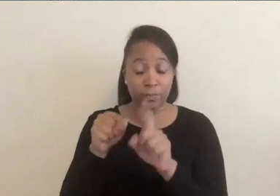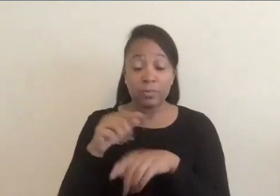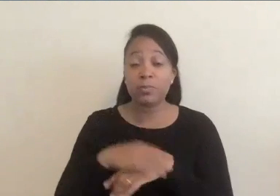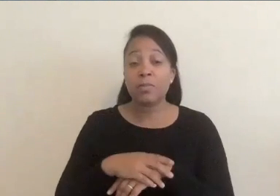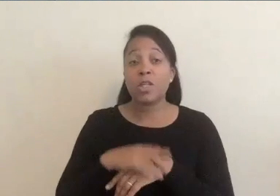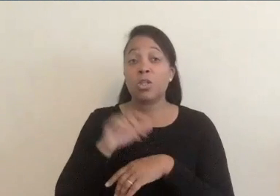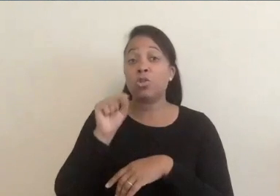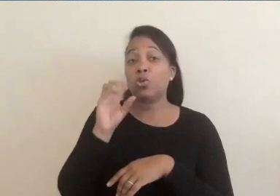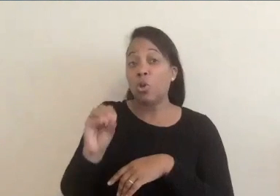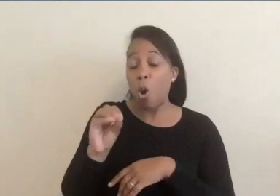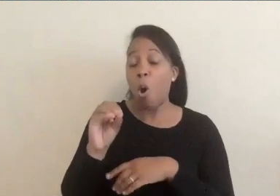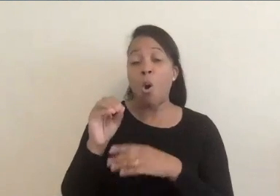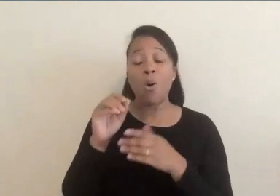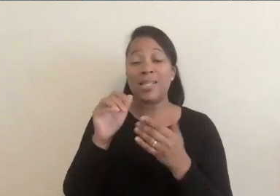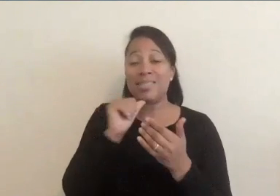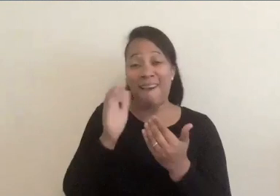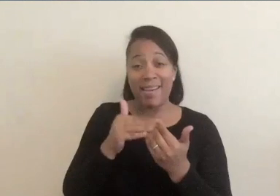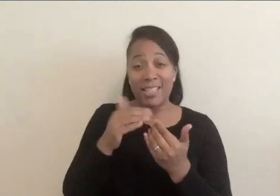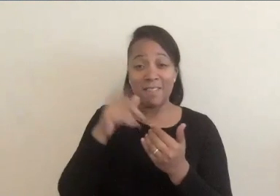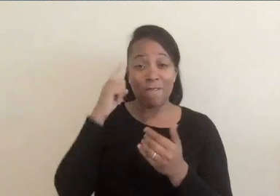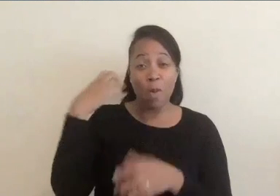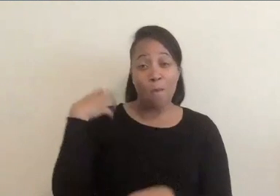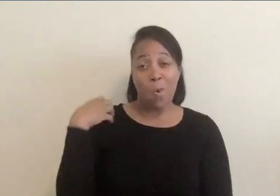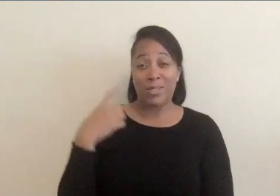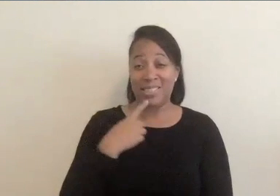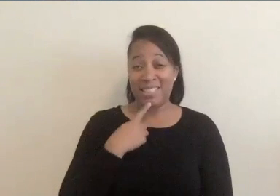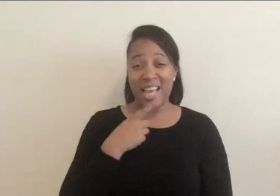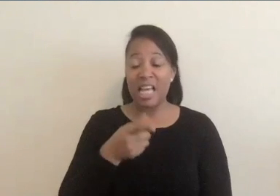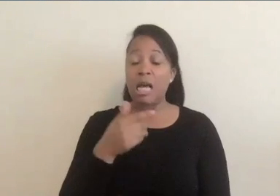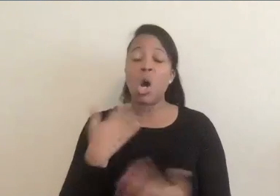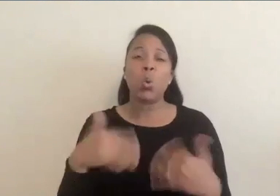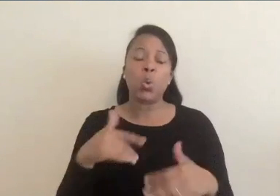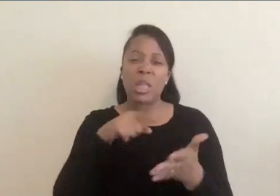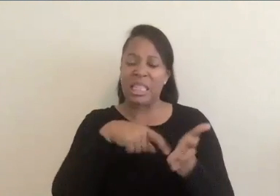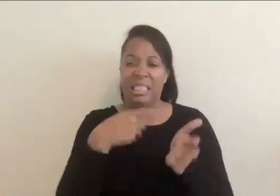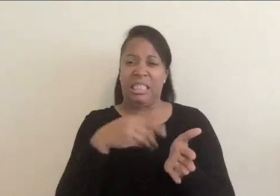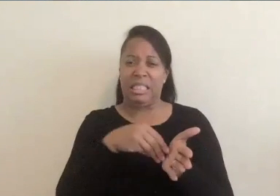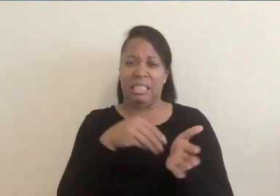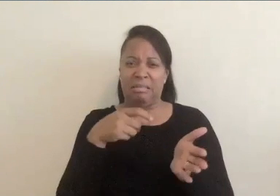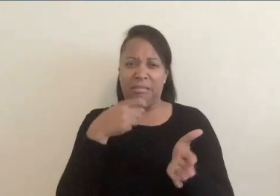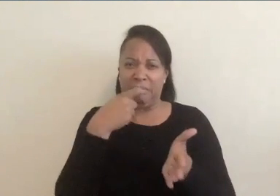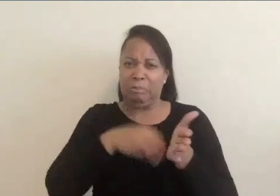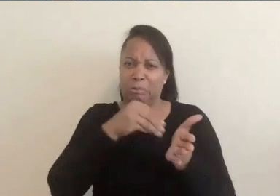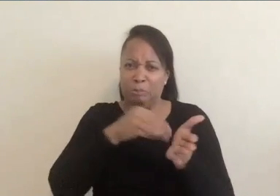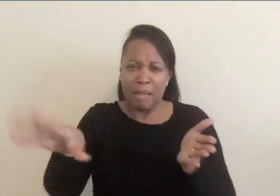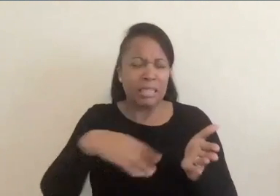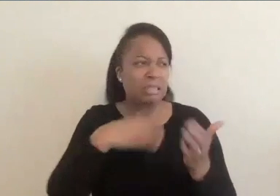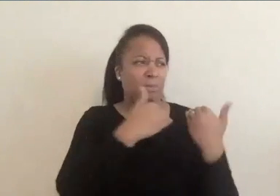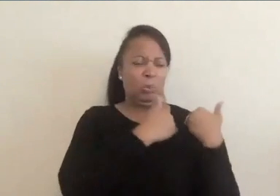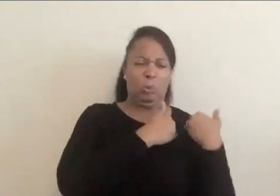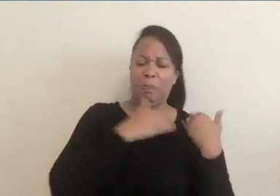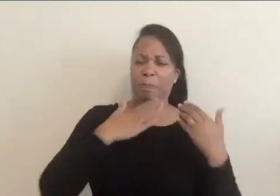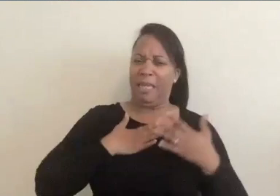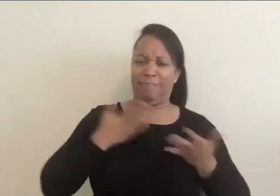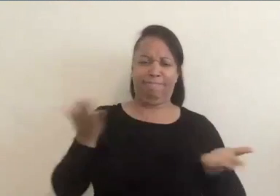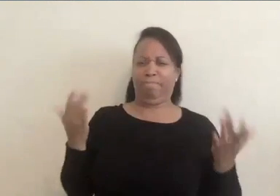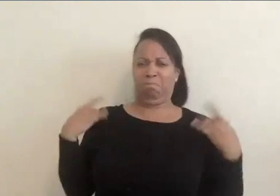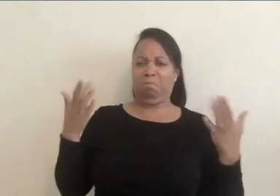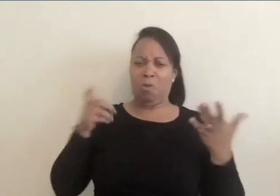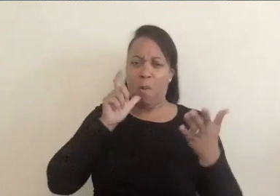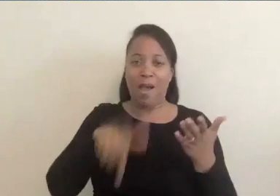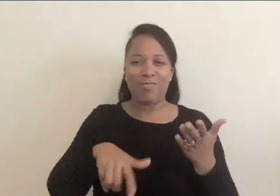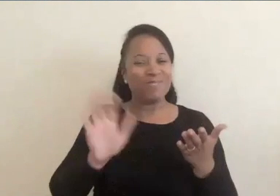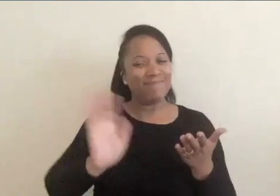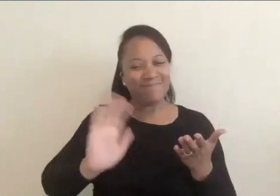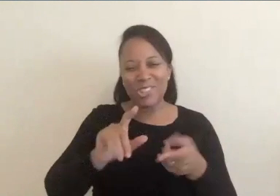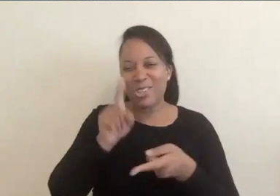easy for an employer to say, well, this is really a hardship on me. I don't have to provide an accommodation. You cannot make